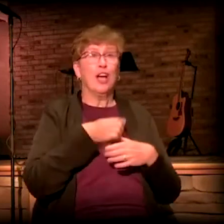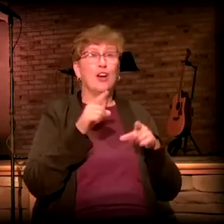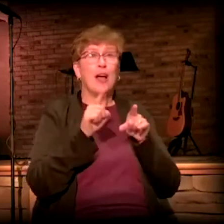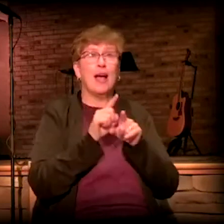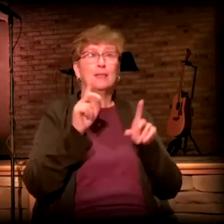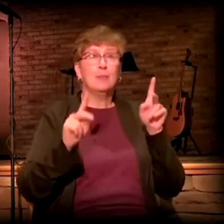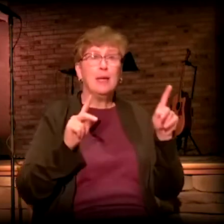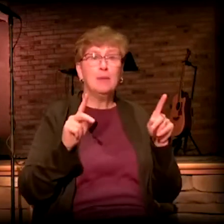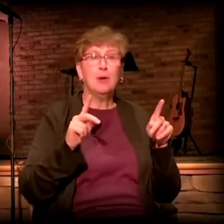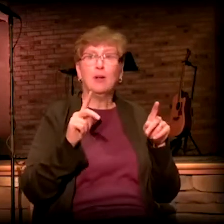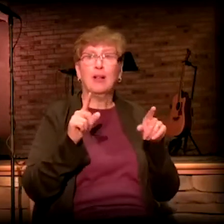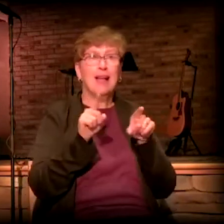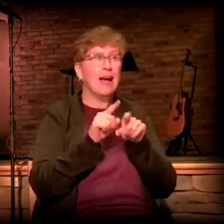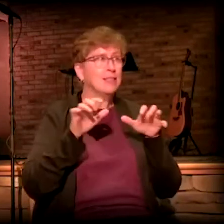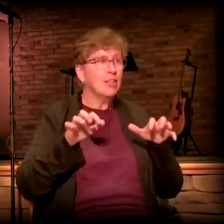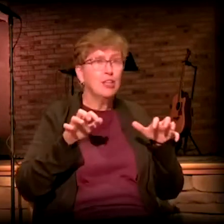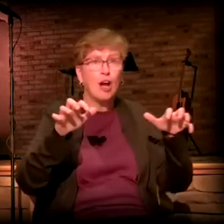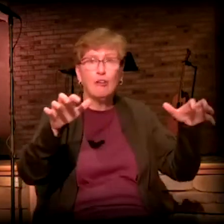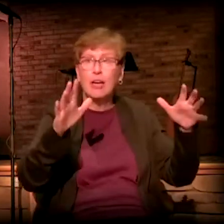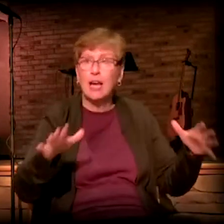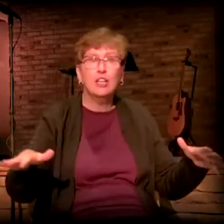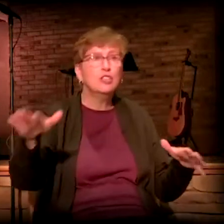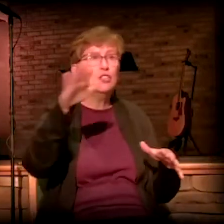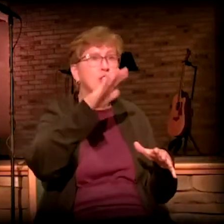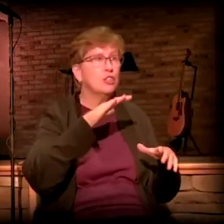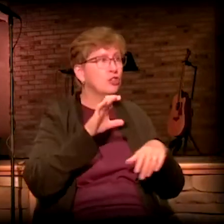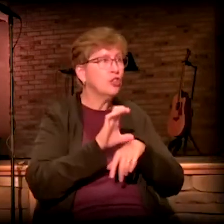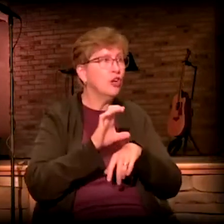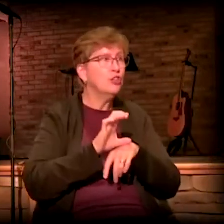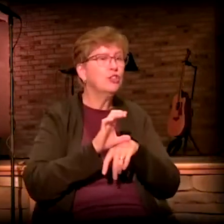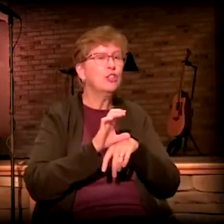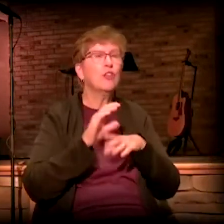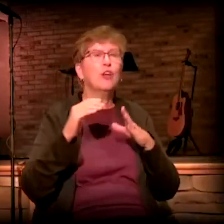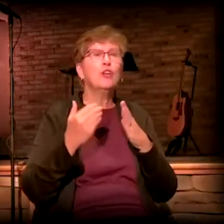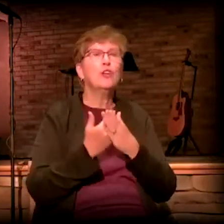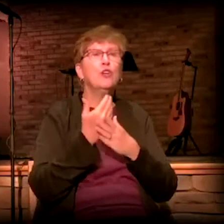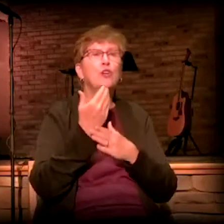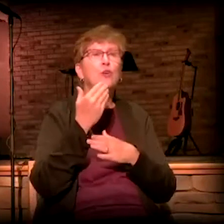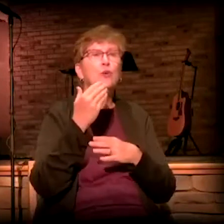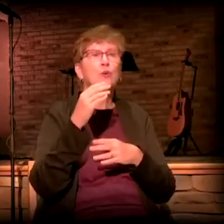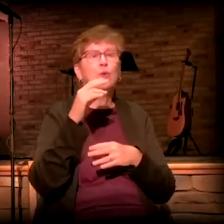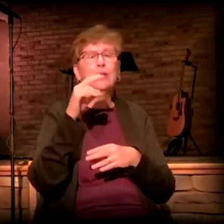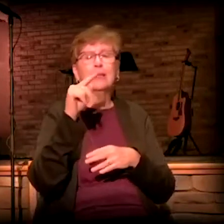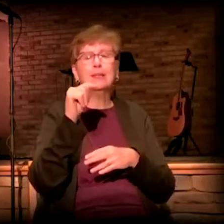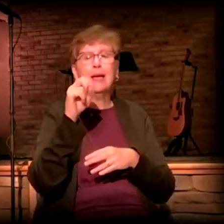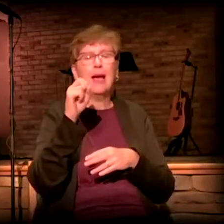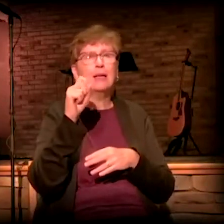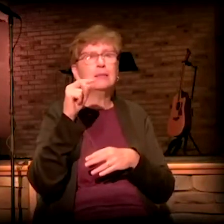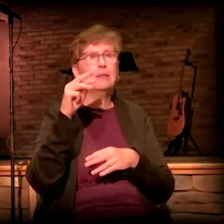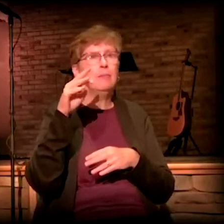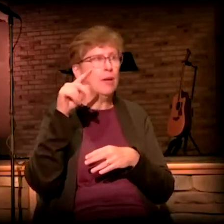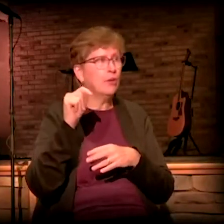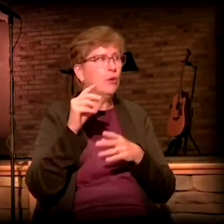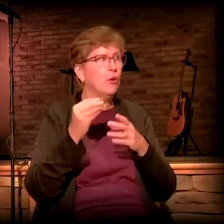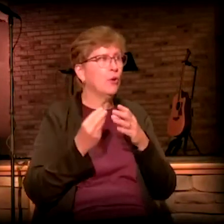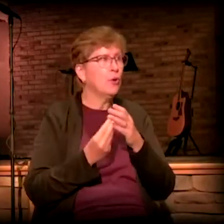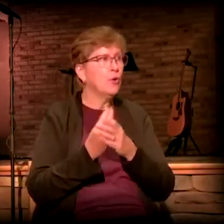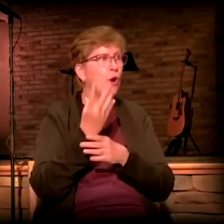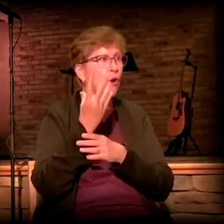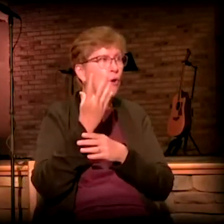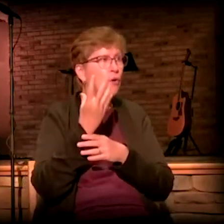as a congregation, then understand this New Testament growth, numerically, spiritually,